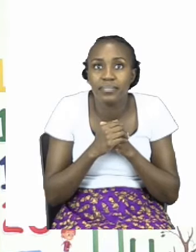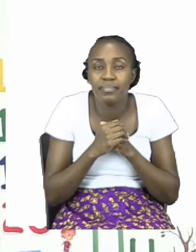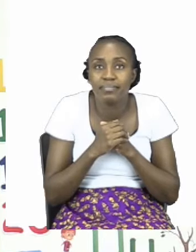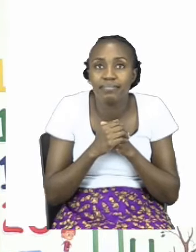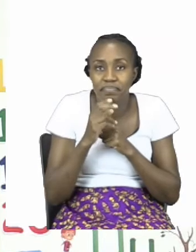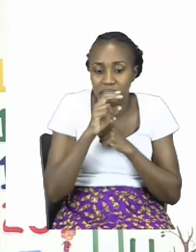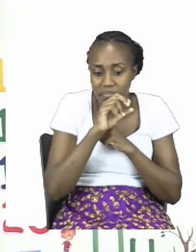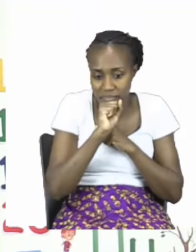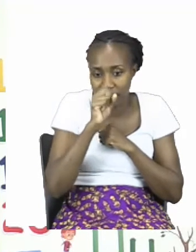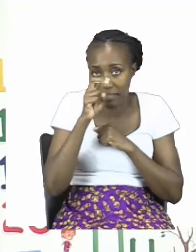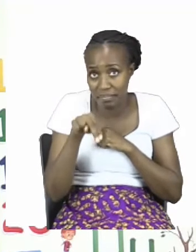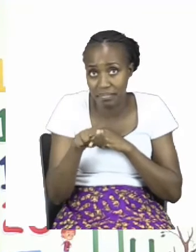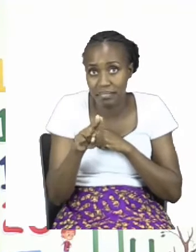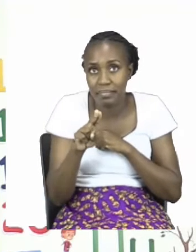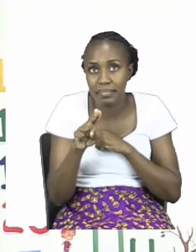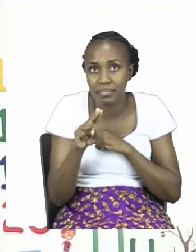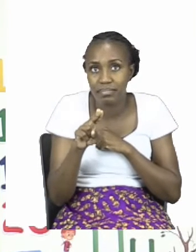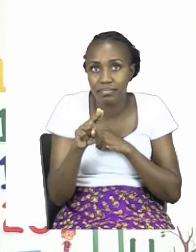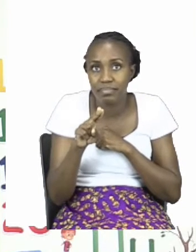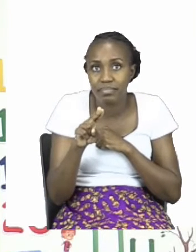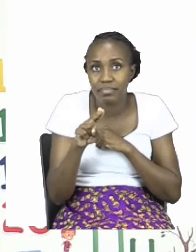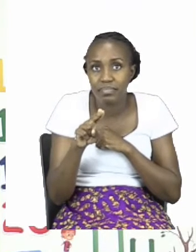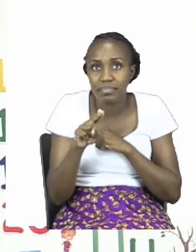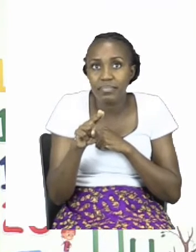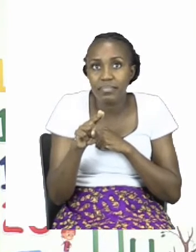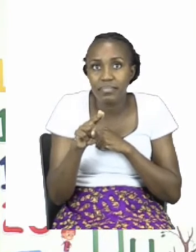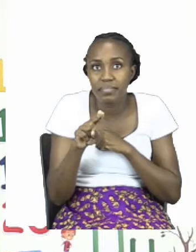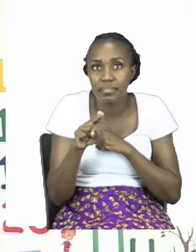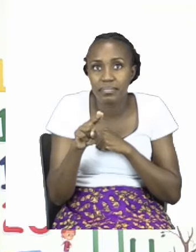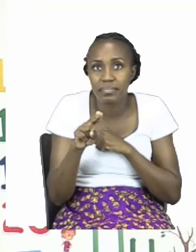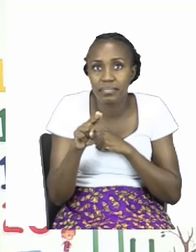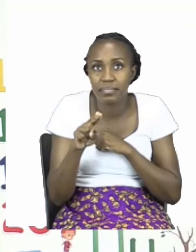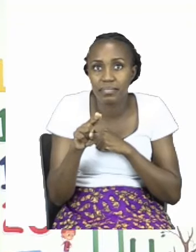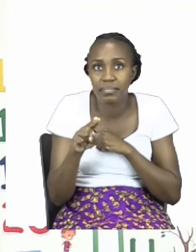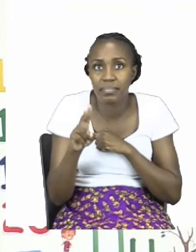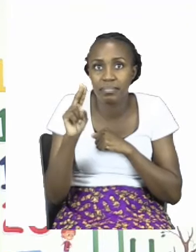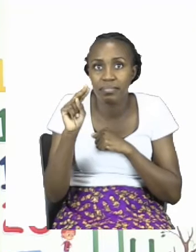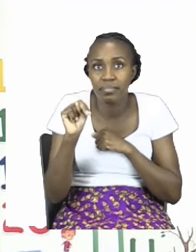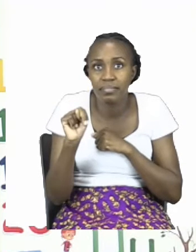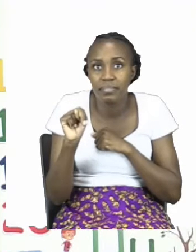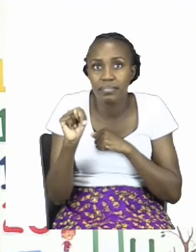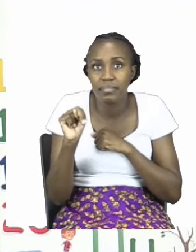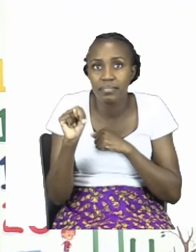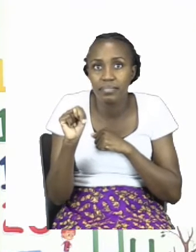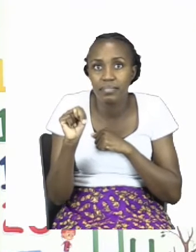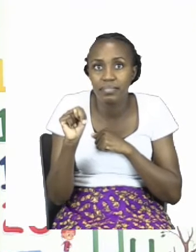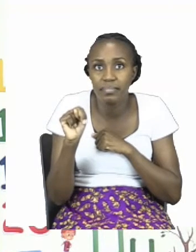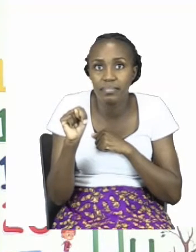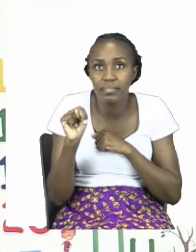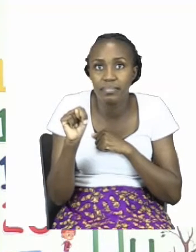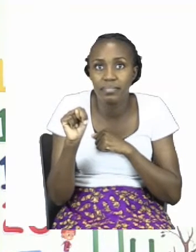then our a. Take your time, make sure your letters are the same size. And the last one that we have is